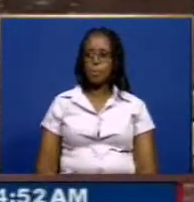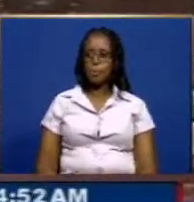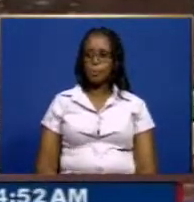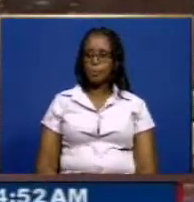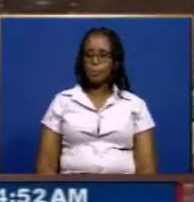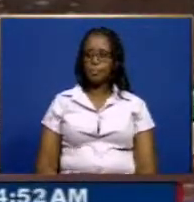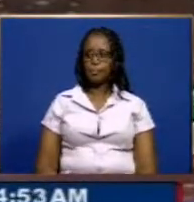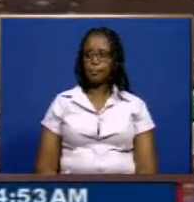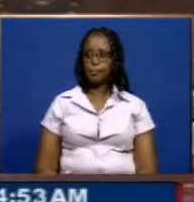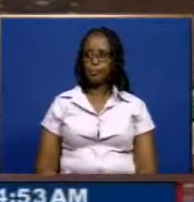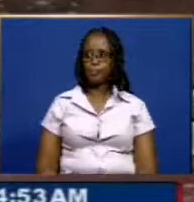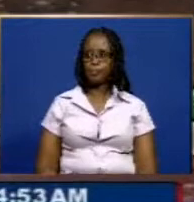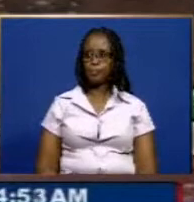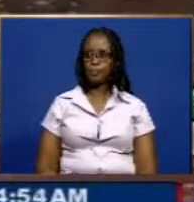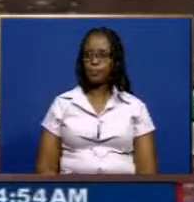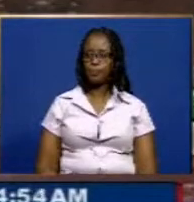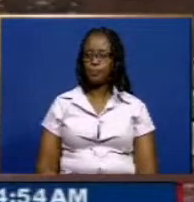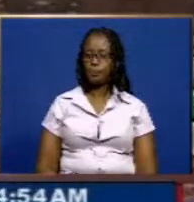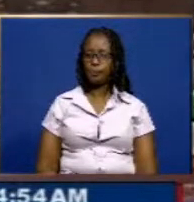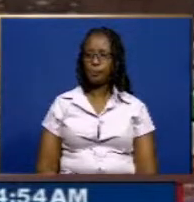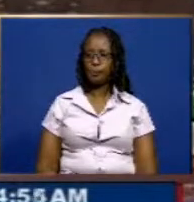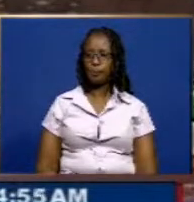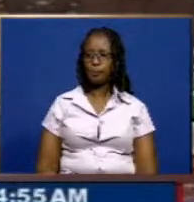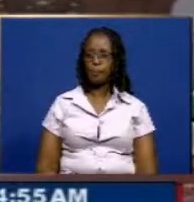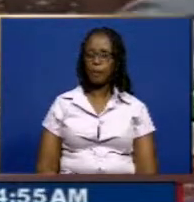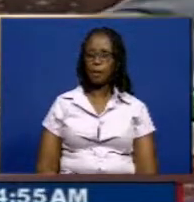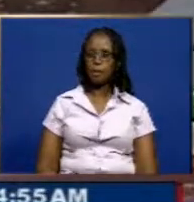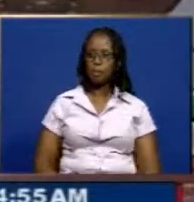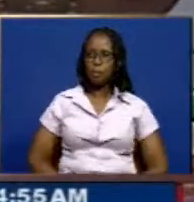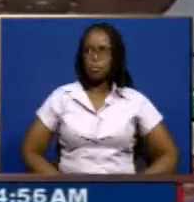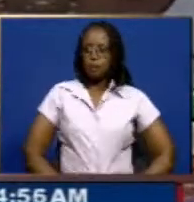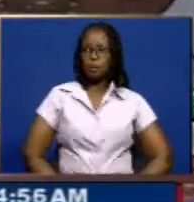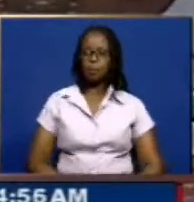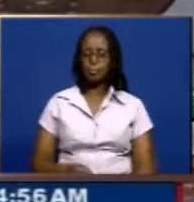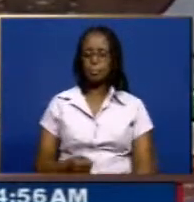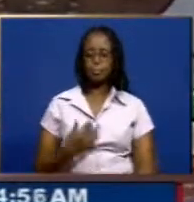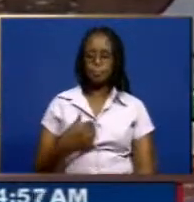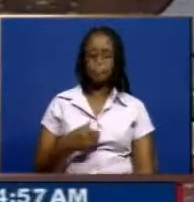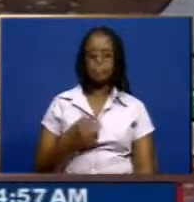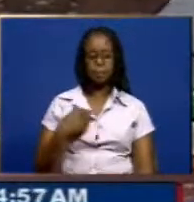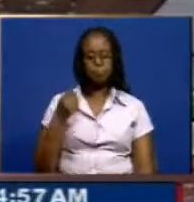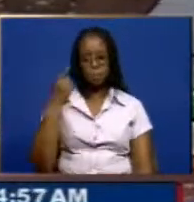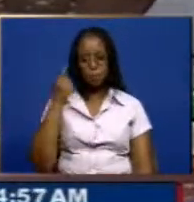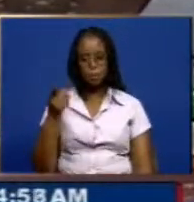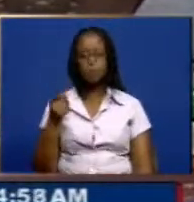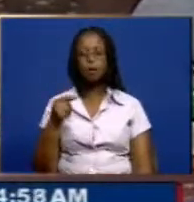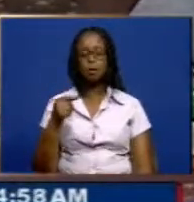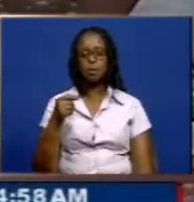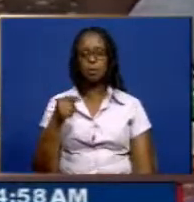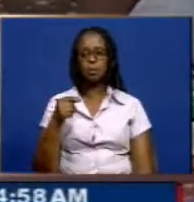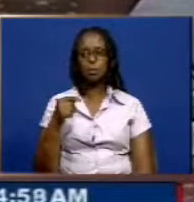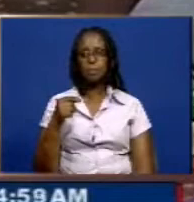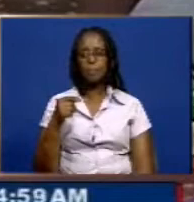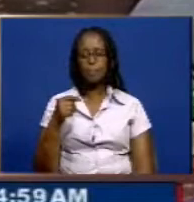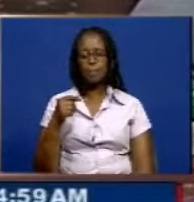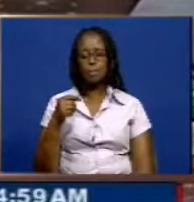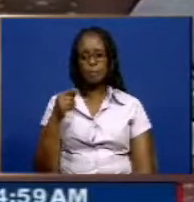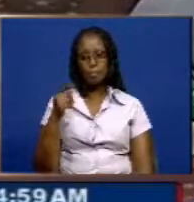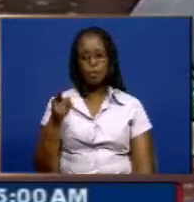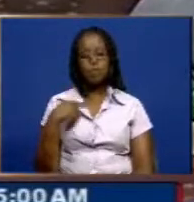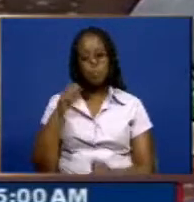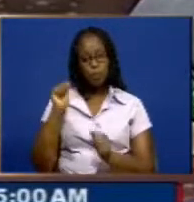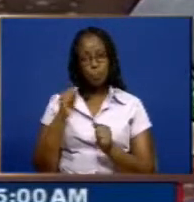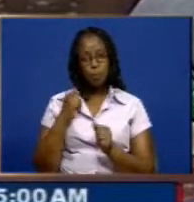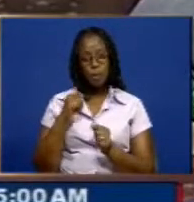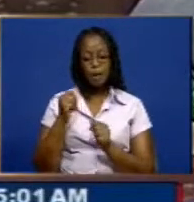So I hear you, our apologies. Are you able to take a response after Ahmed makes the request?